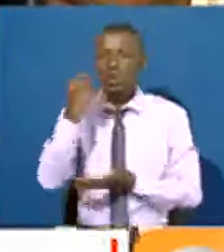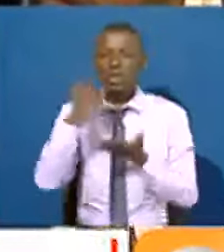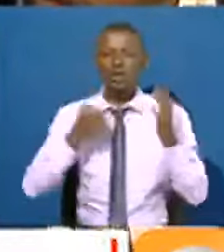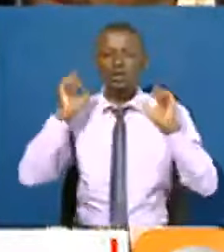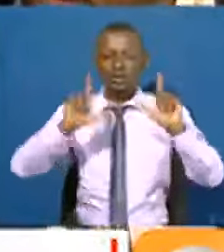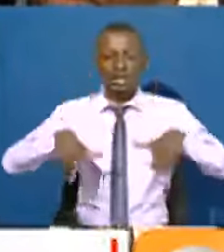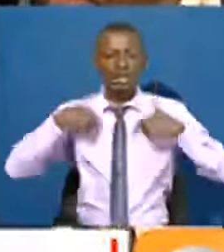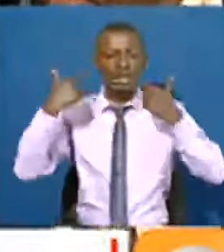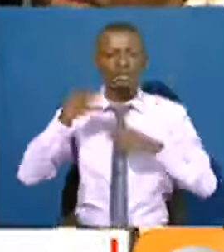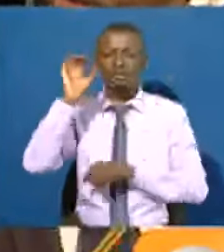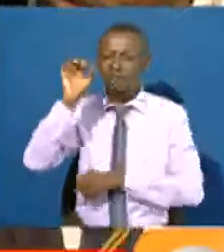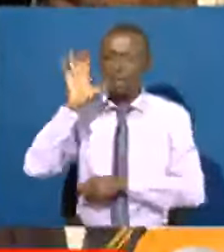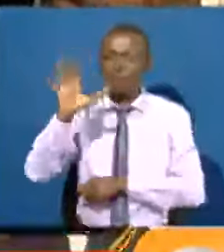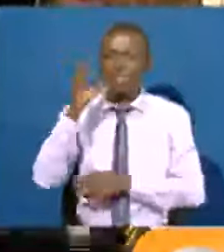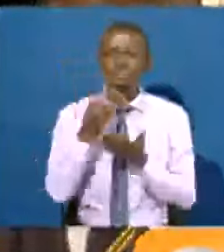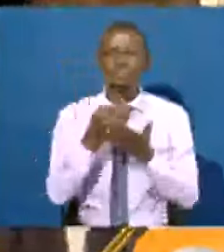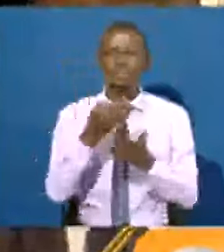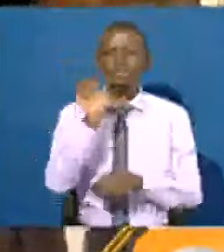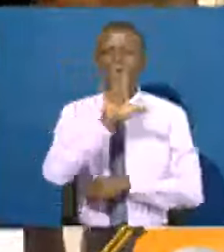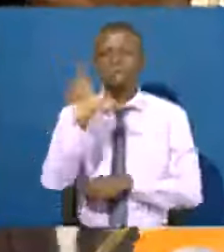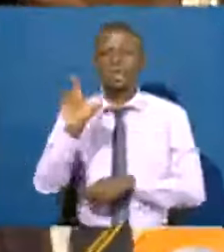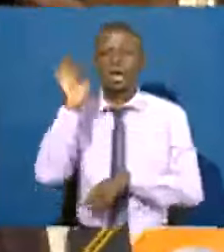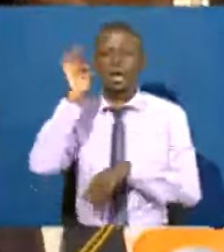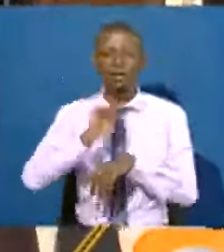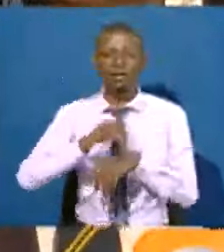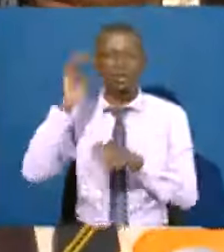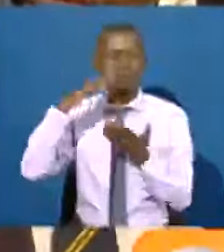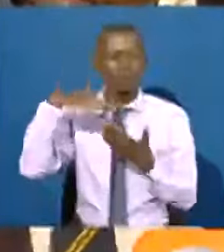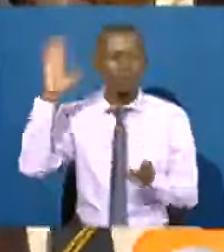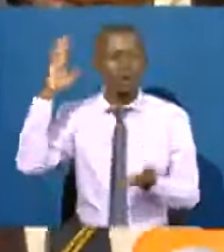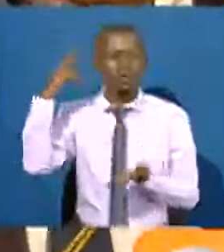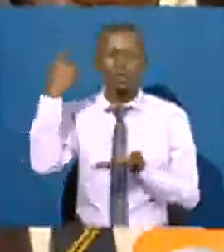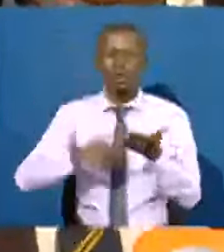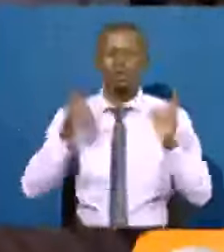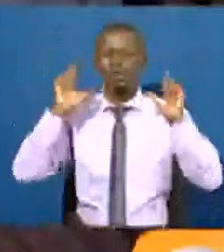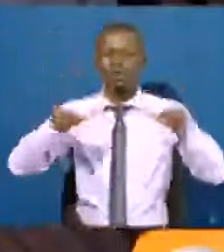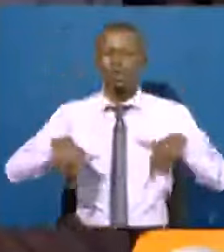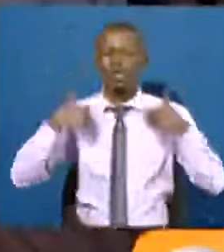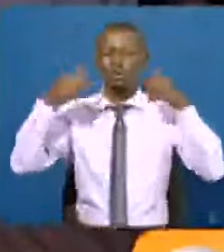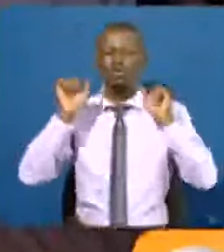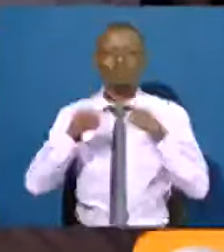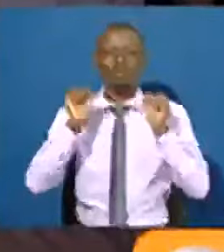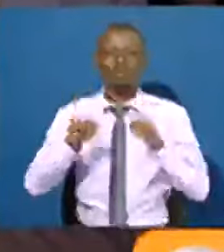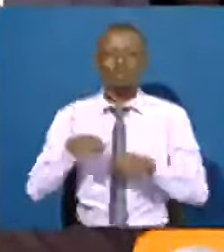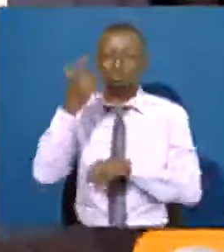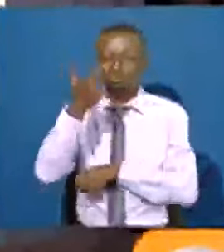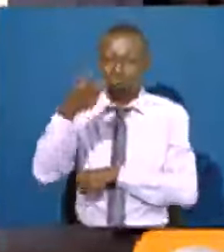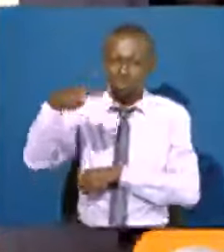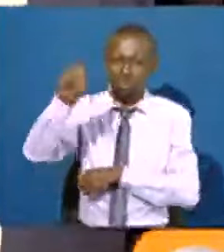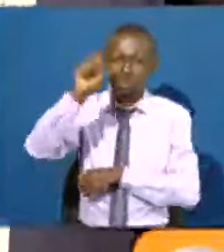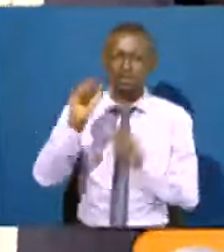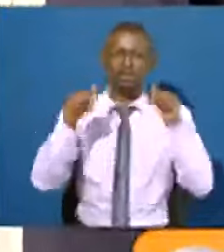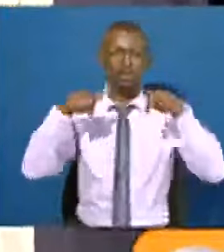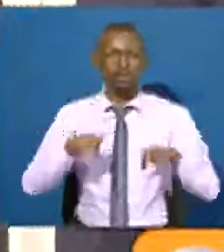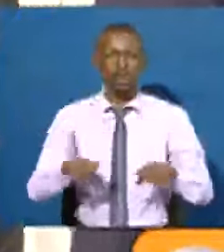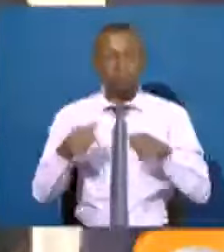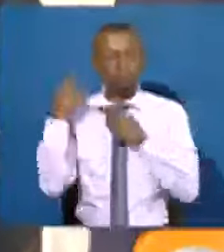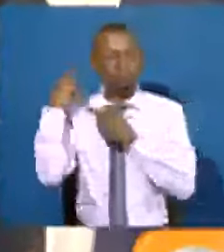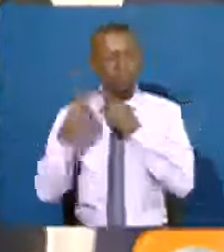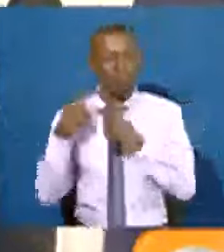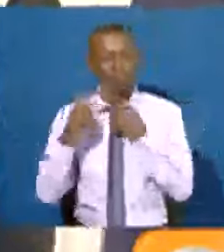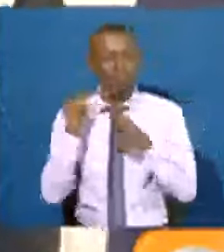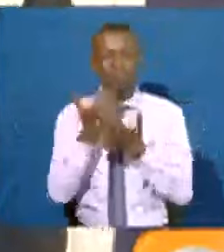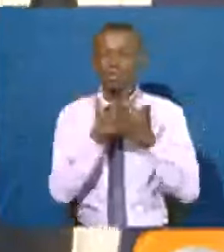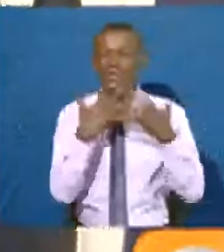is high and the finance bill will further increase the cost of living. We have experienced today is